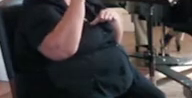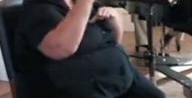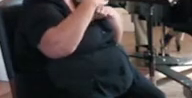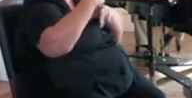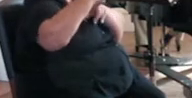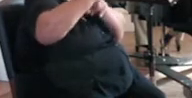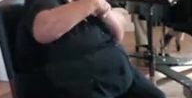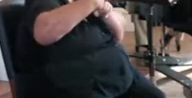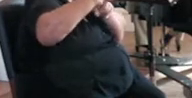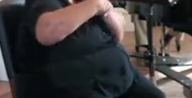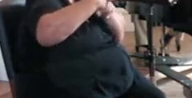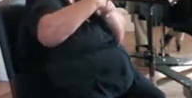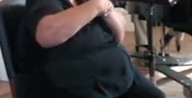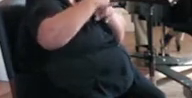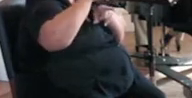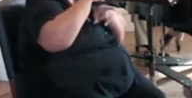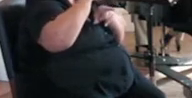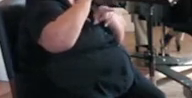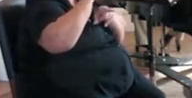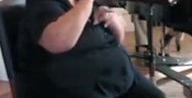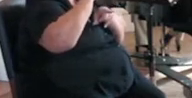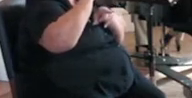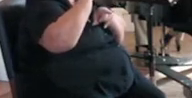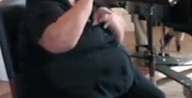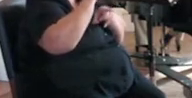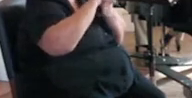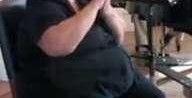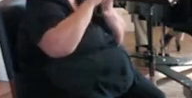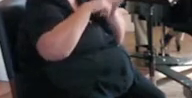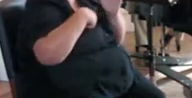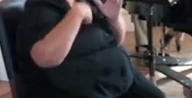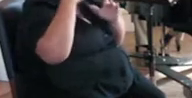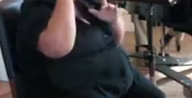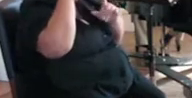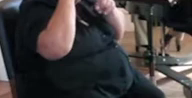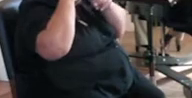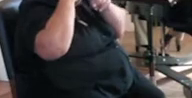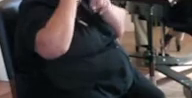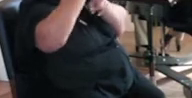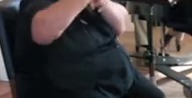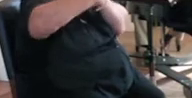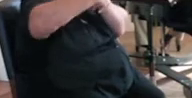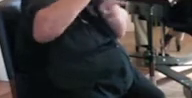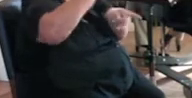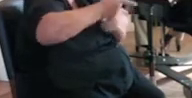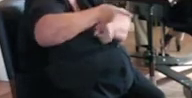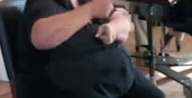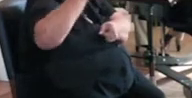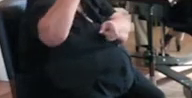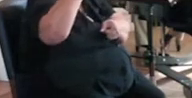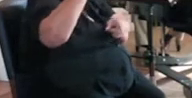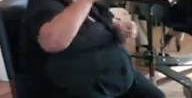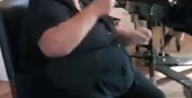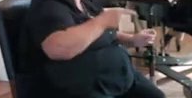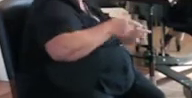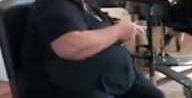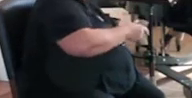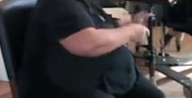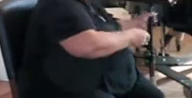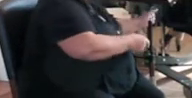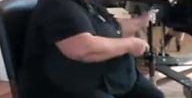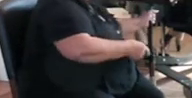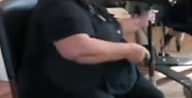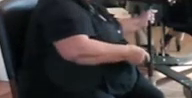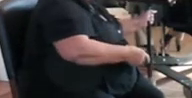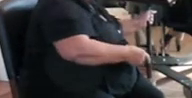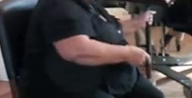7th Avenue in Glendale. Is that what I heard? Yes. Okay. So the